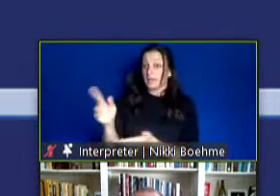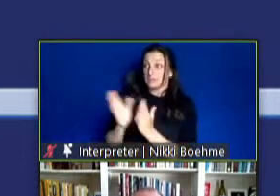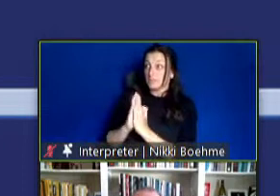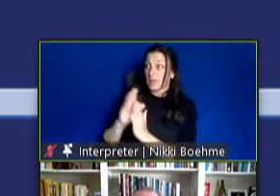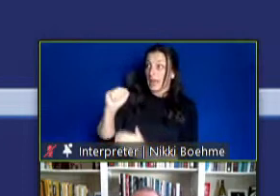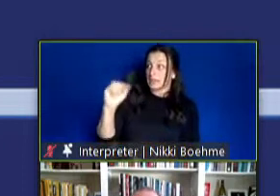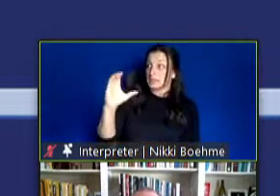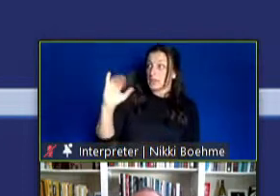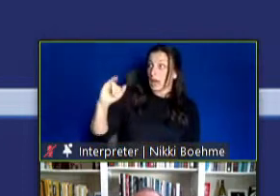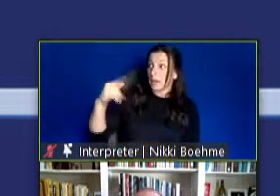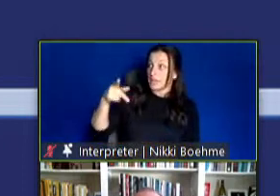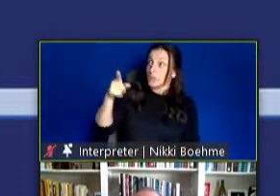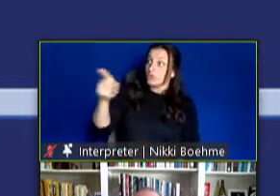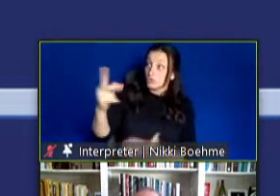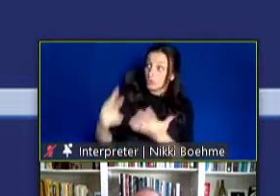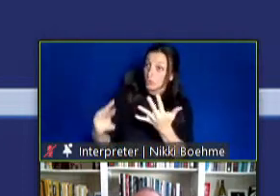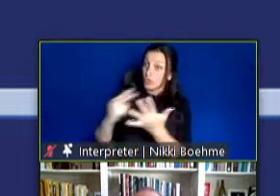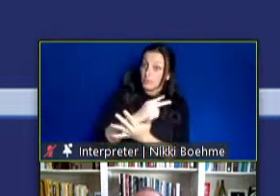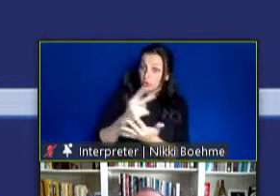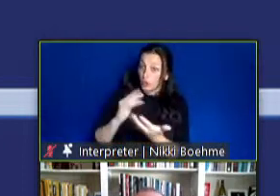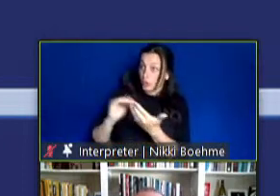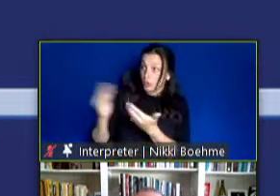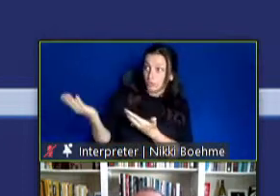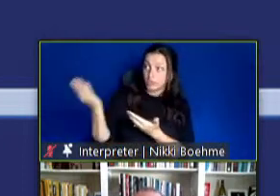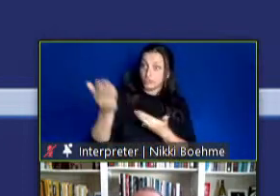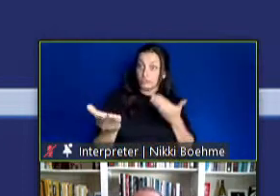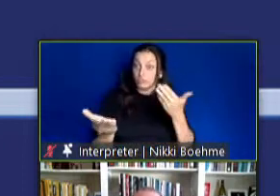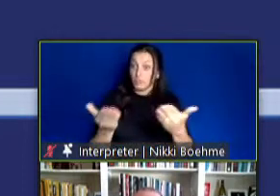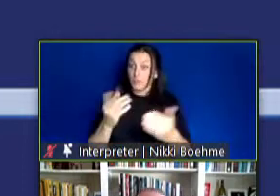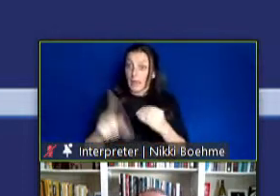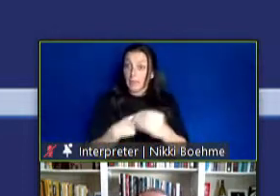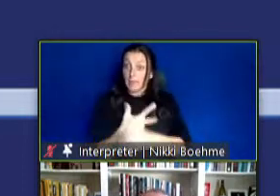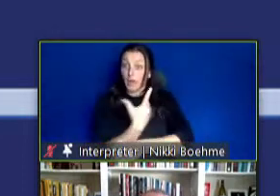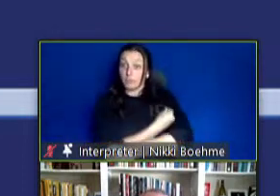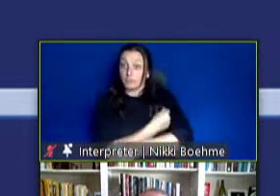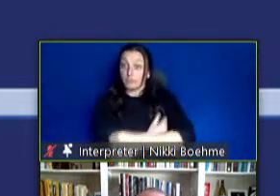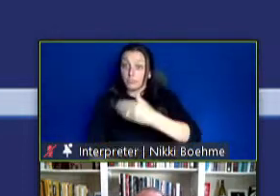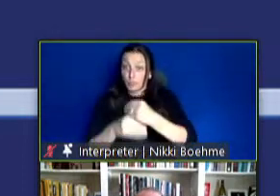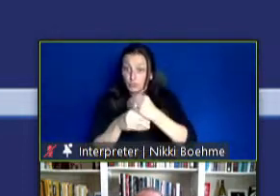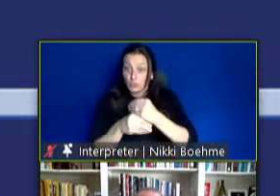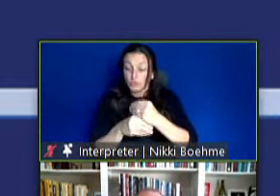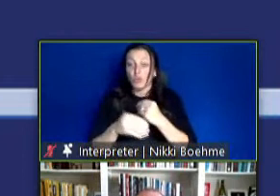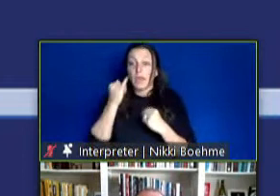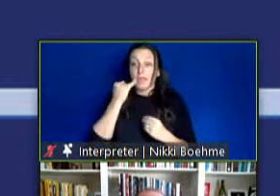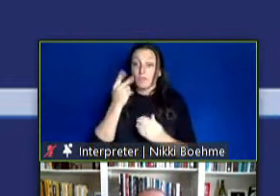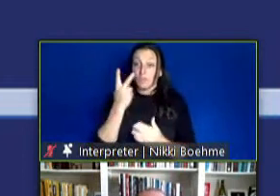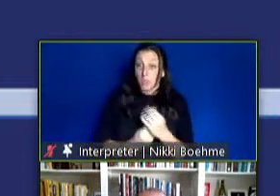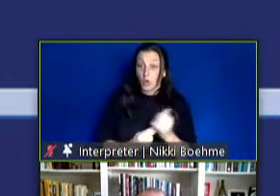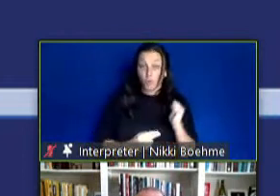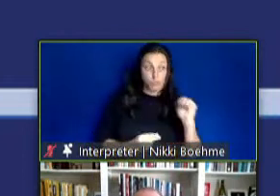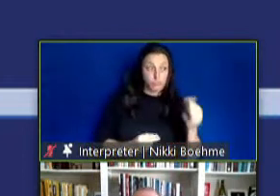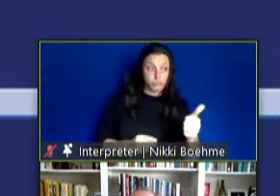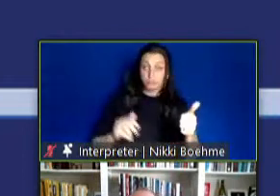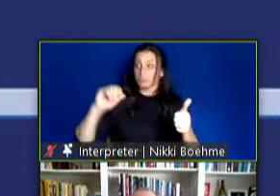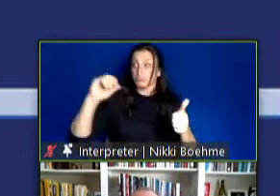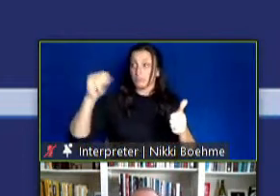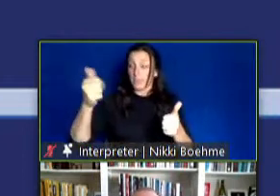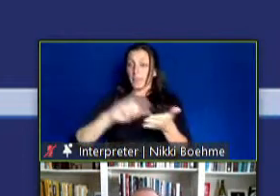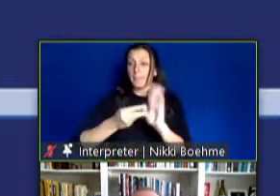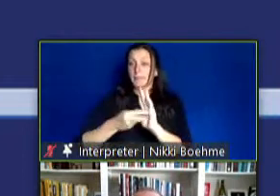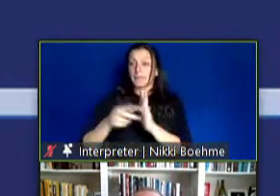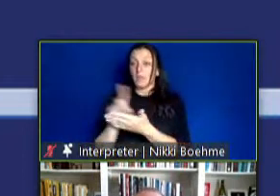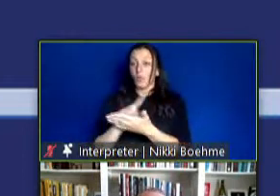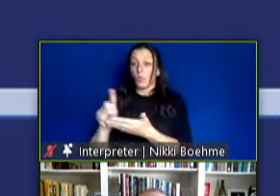making recommendations for the booster. And if everything goes well with those 2 independent reviews, by the week of September